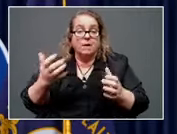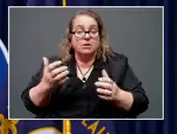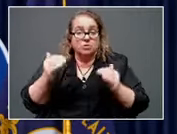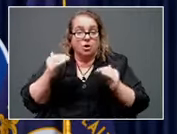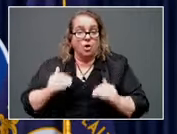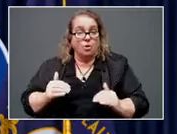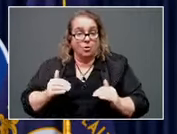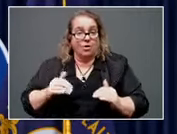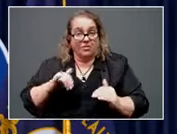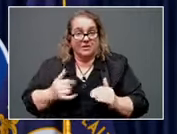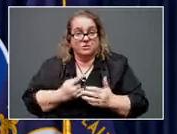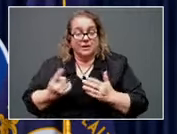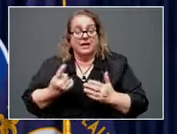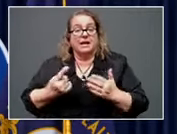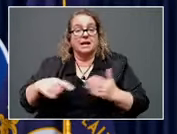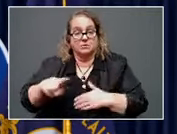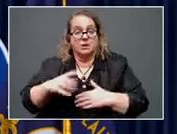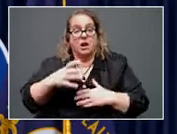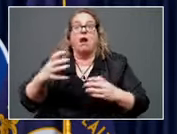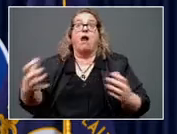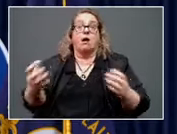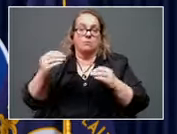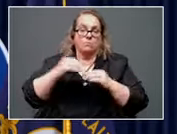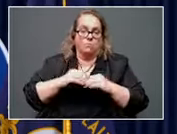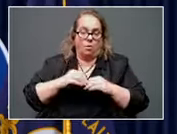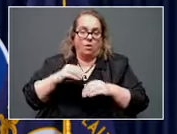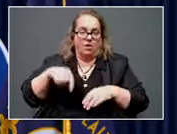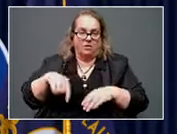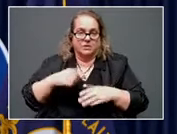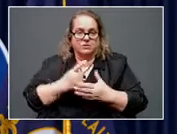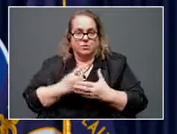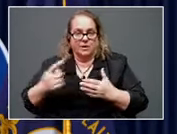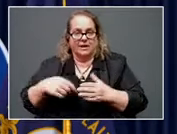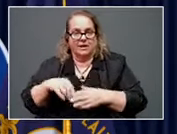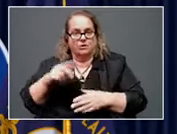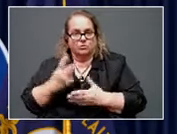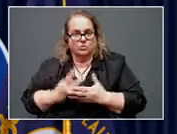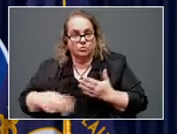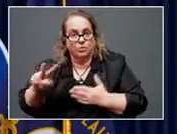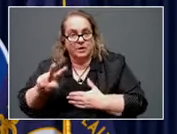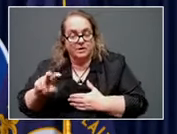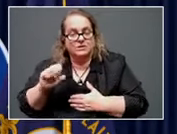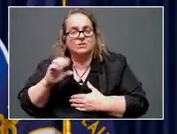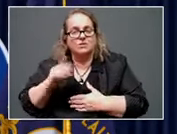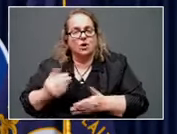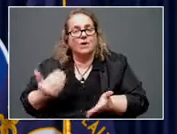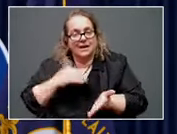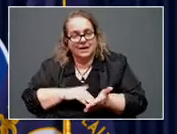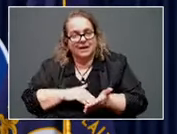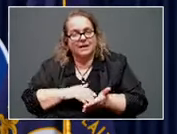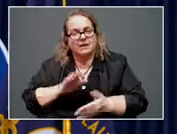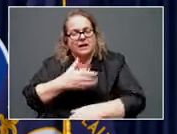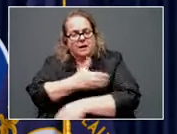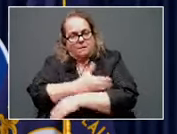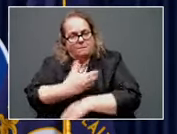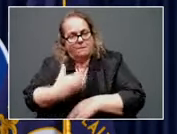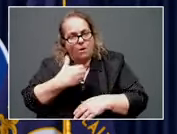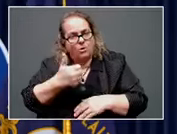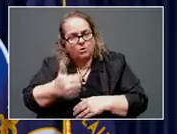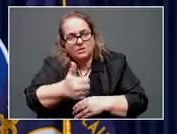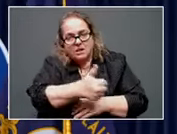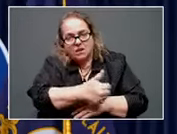we're going to be a whole lot lower than where we are this week in 2 weeks. So again, be empowered to make that